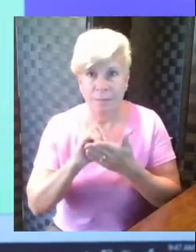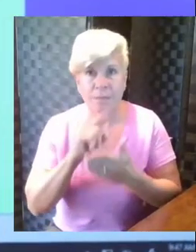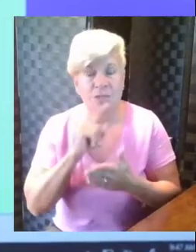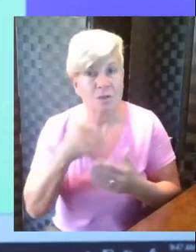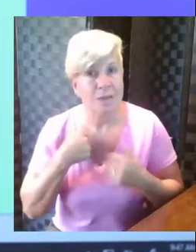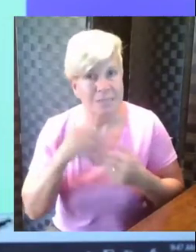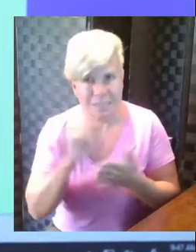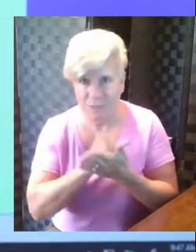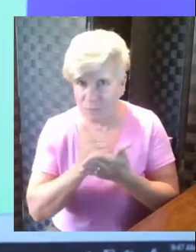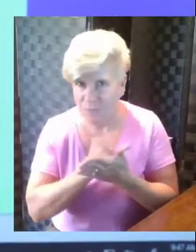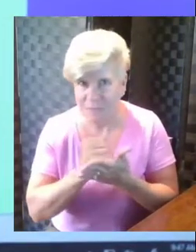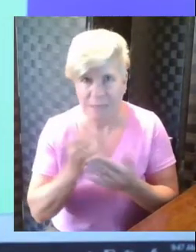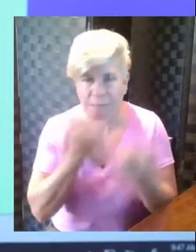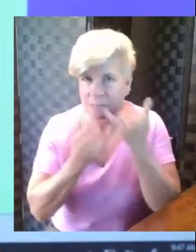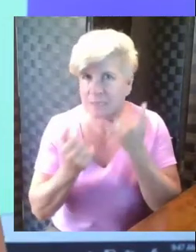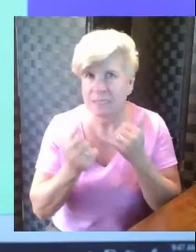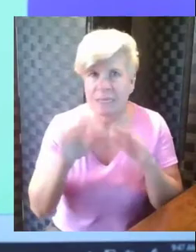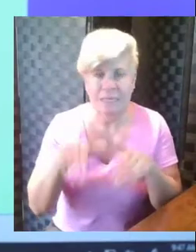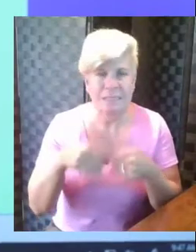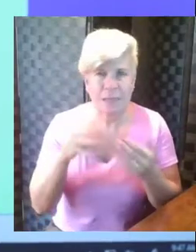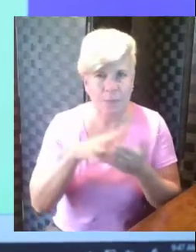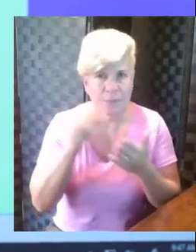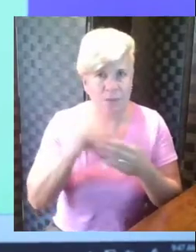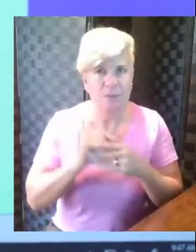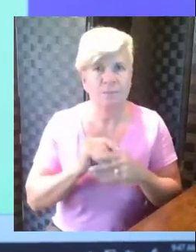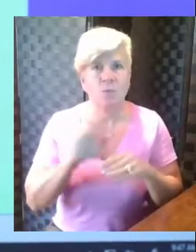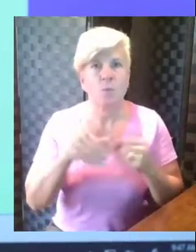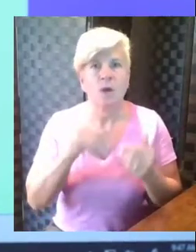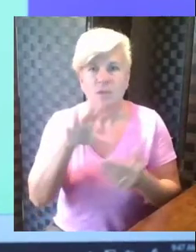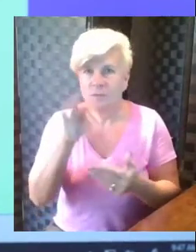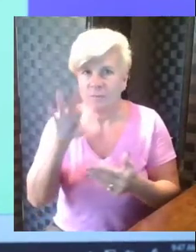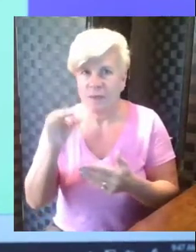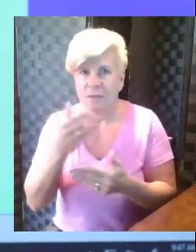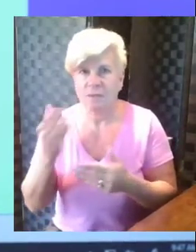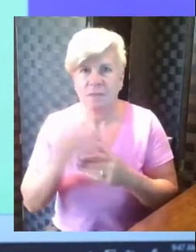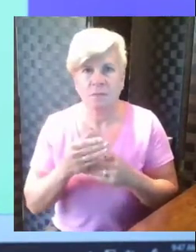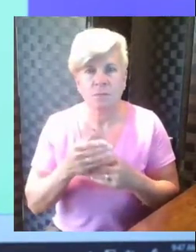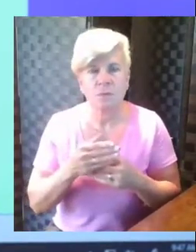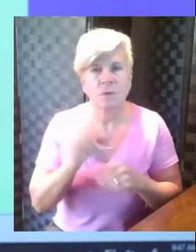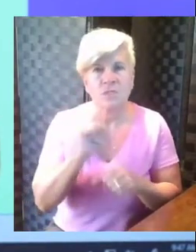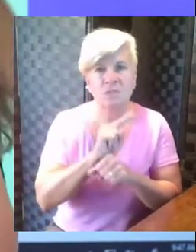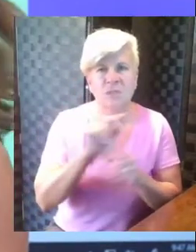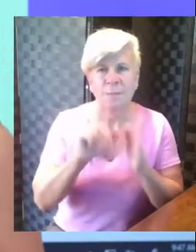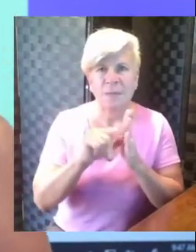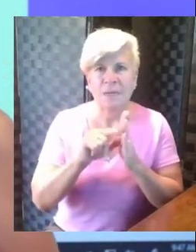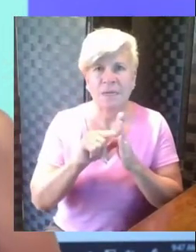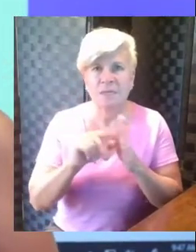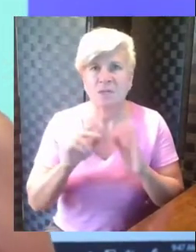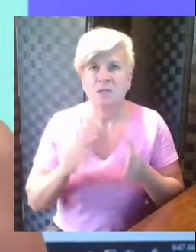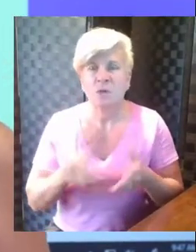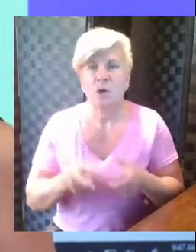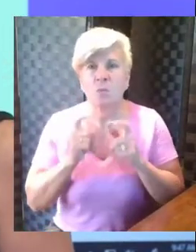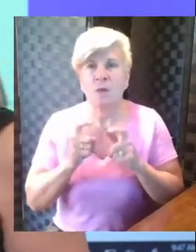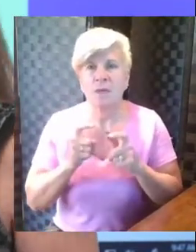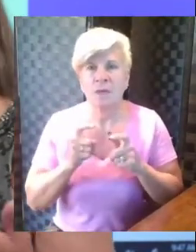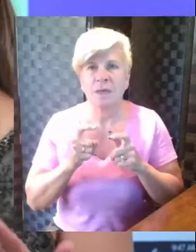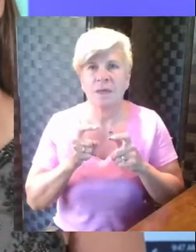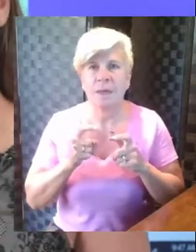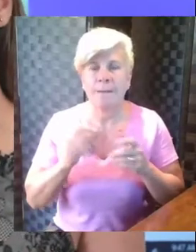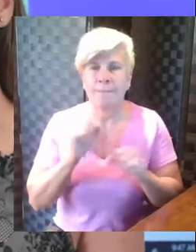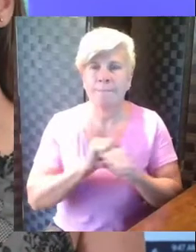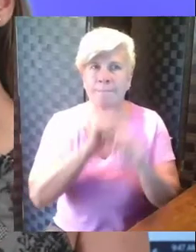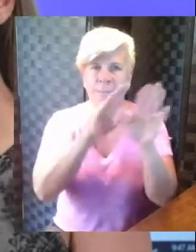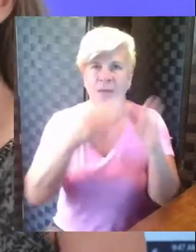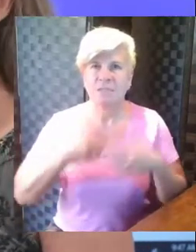eraser on it. Mistakes are how we learn. While you're getting those things together, we're going to take just a second and we're going to do a quick refueling break. We're going to do